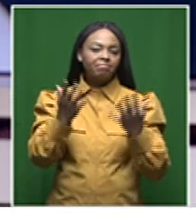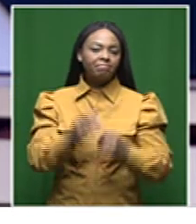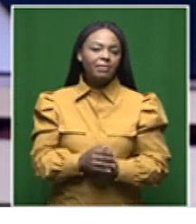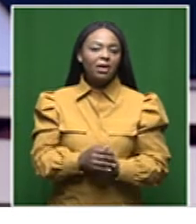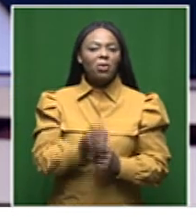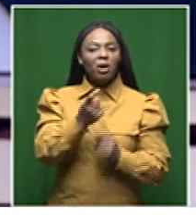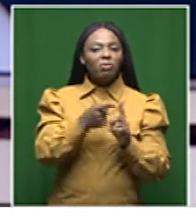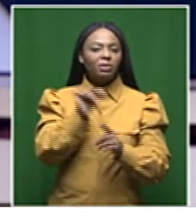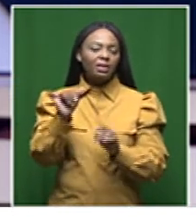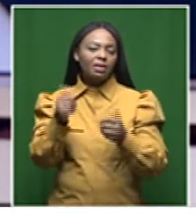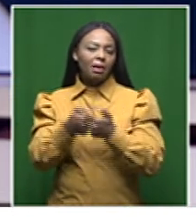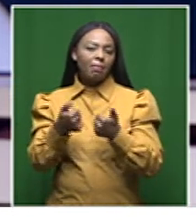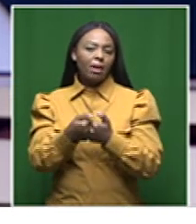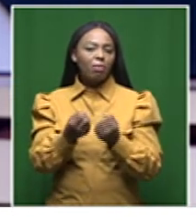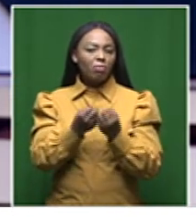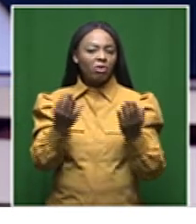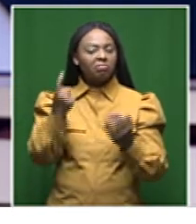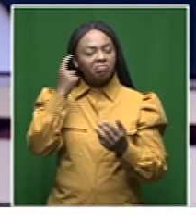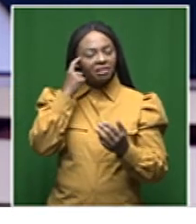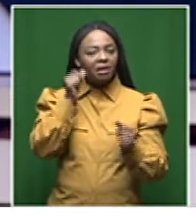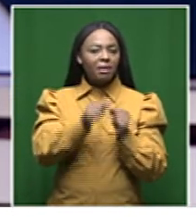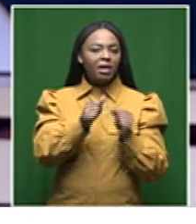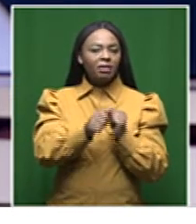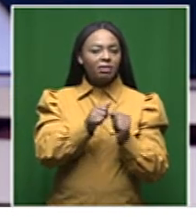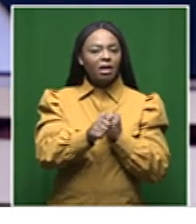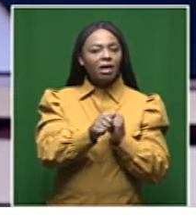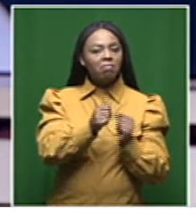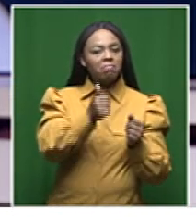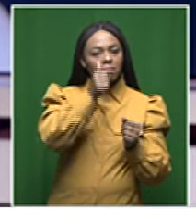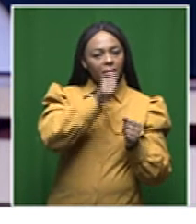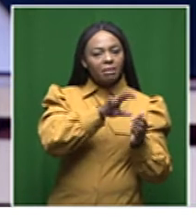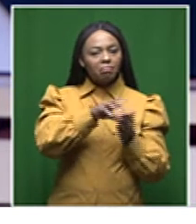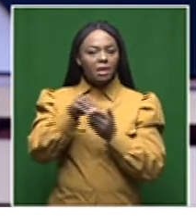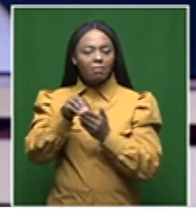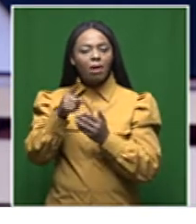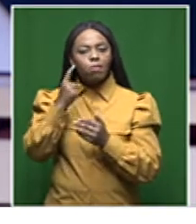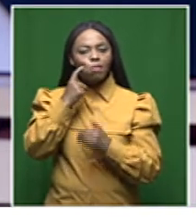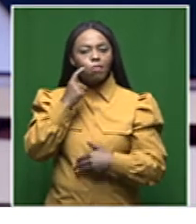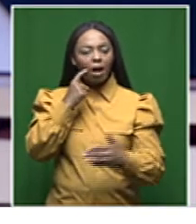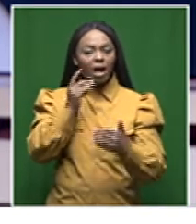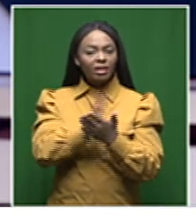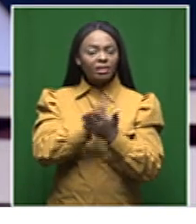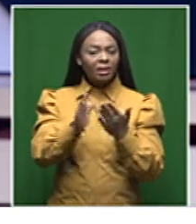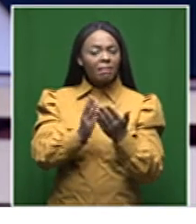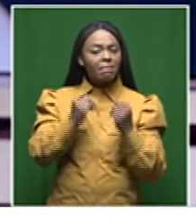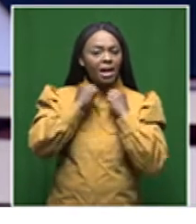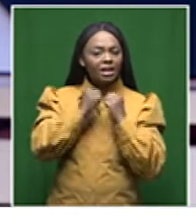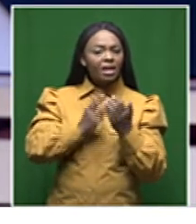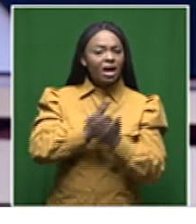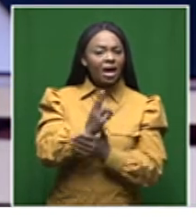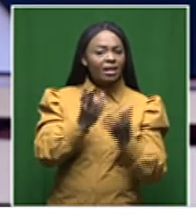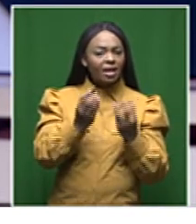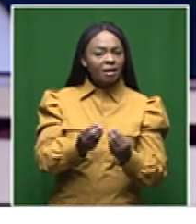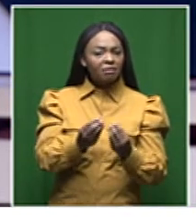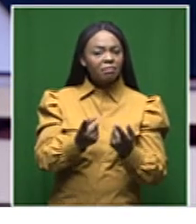turn to surrogacy or adoption to become parents. But under the country's labor law, do these parents have the same rights as conventional parents to